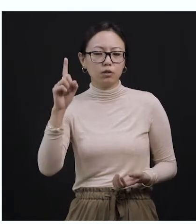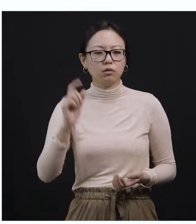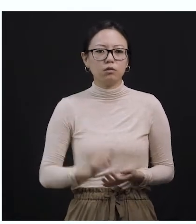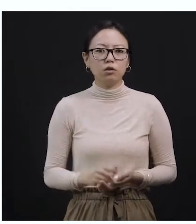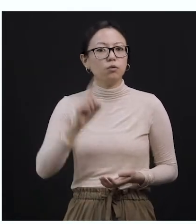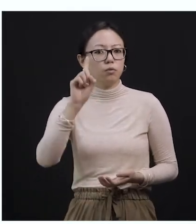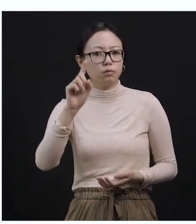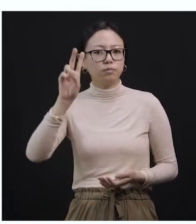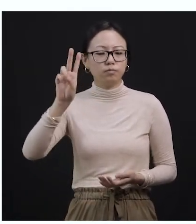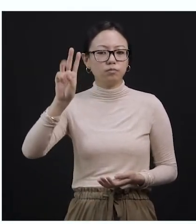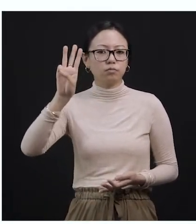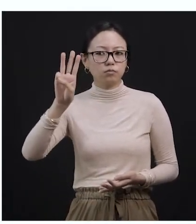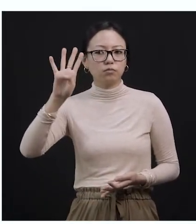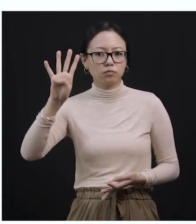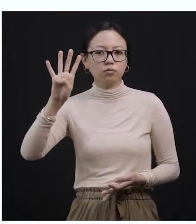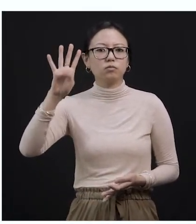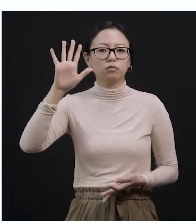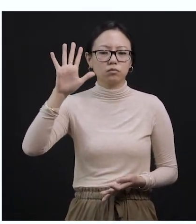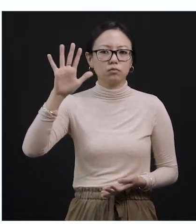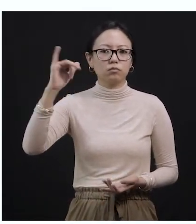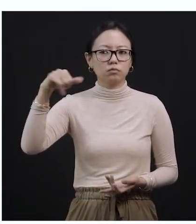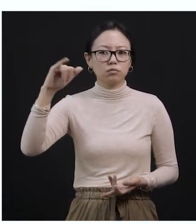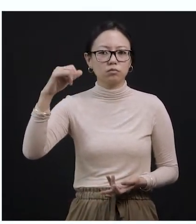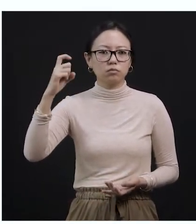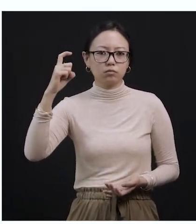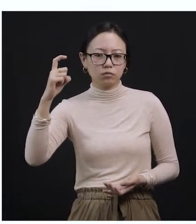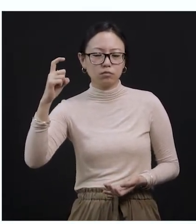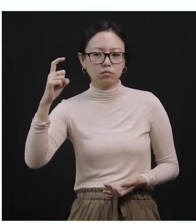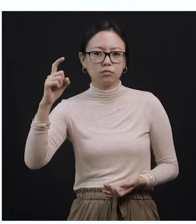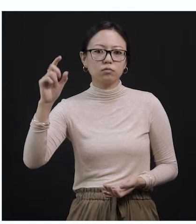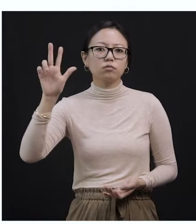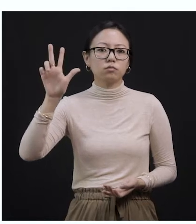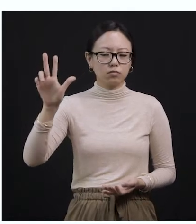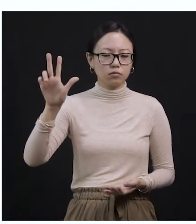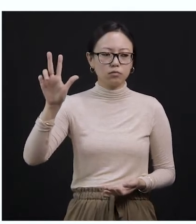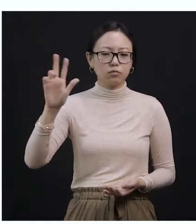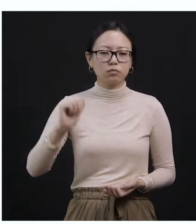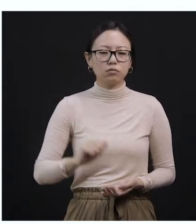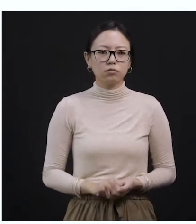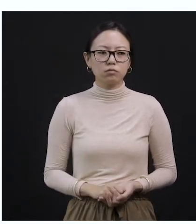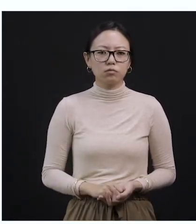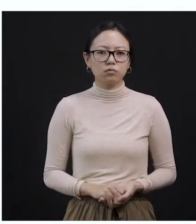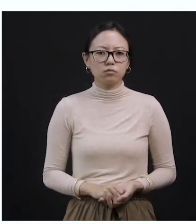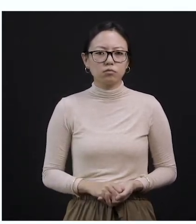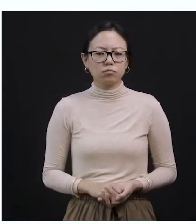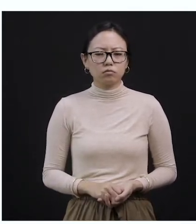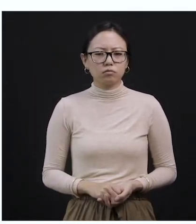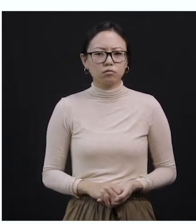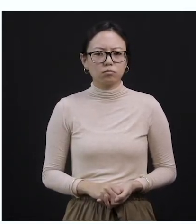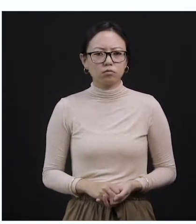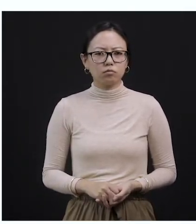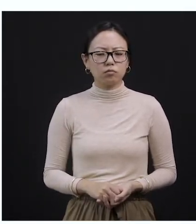4, 5, 6, 7, 8. Now if you noticed while